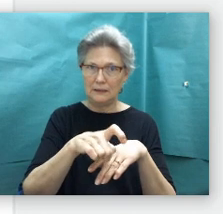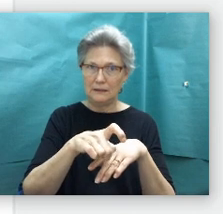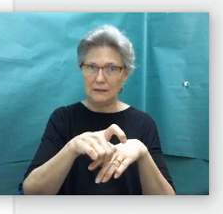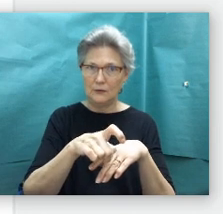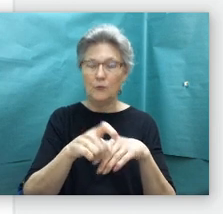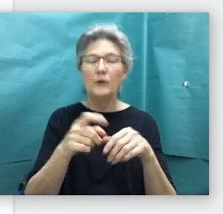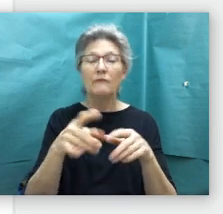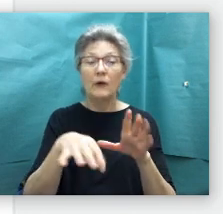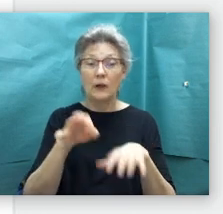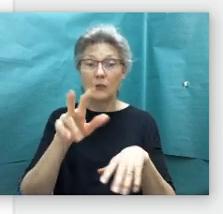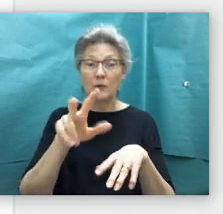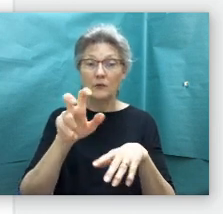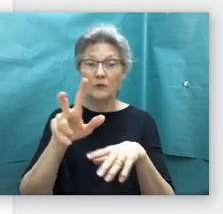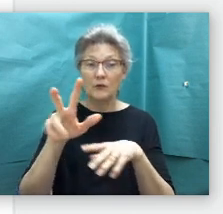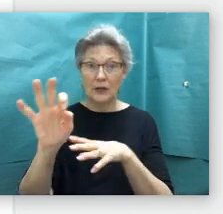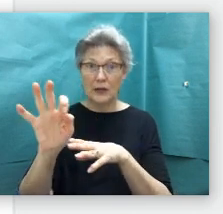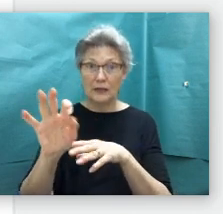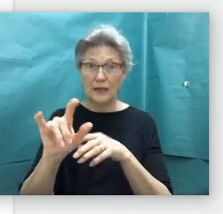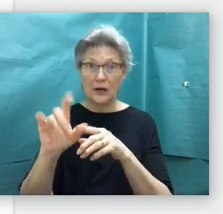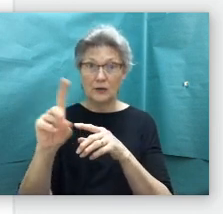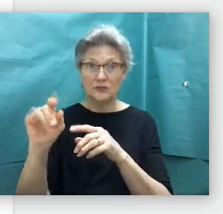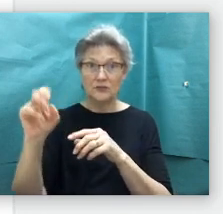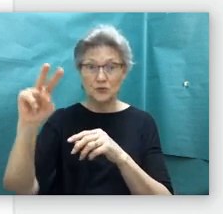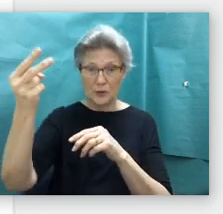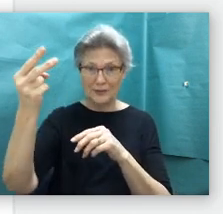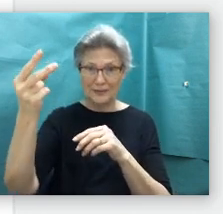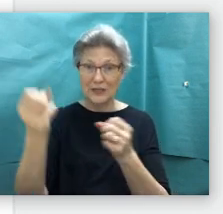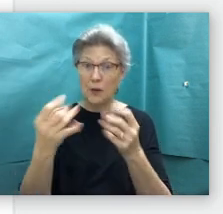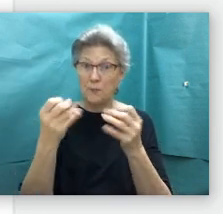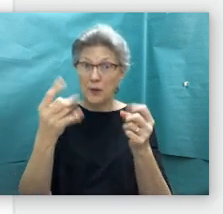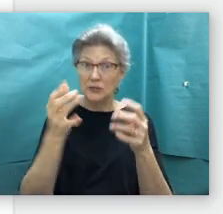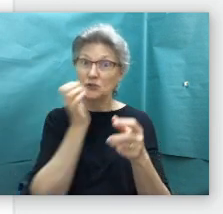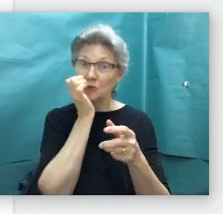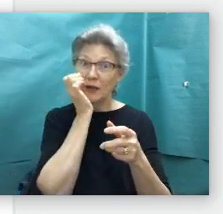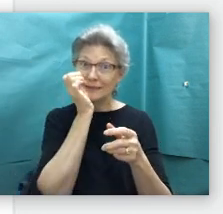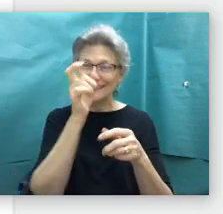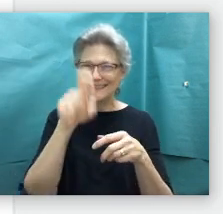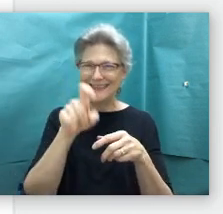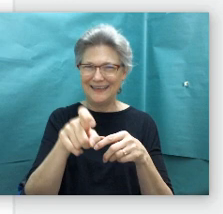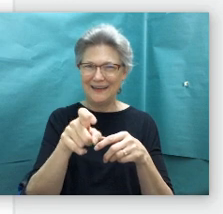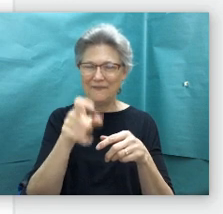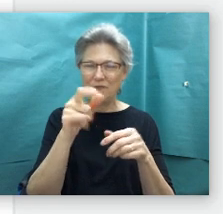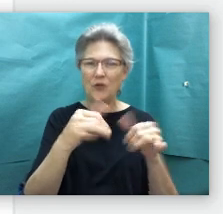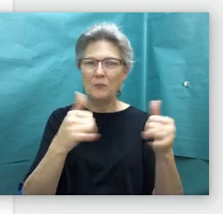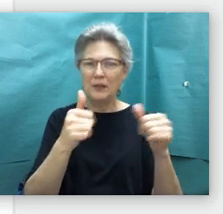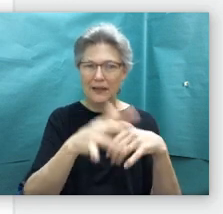that 339 square yards is how much grass